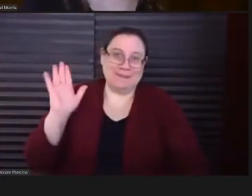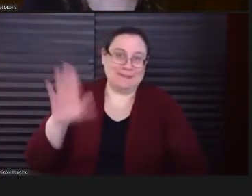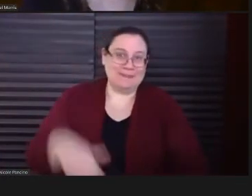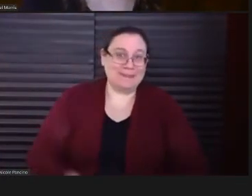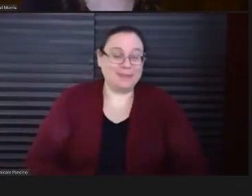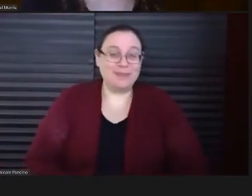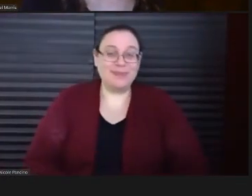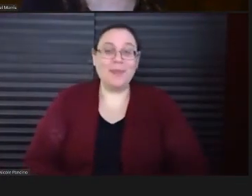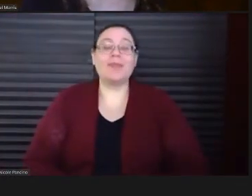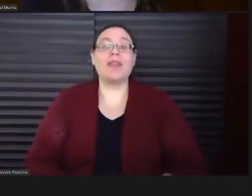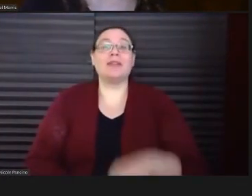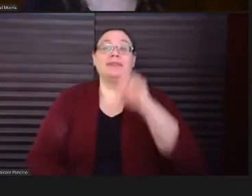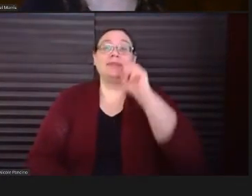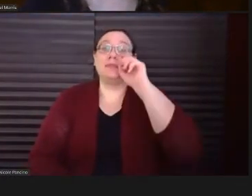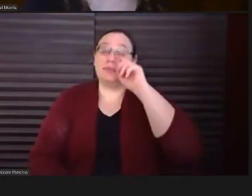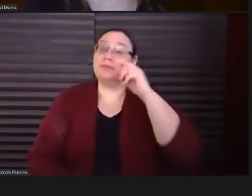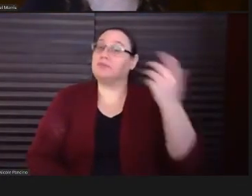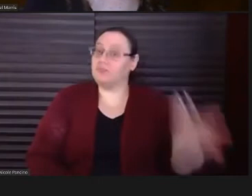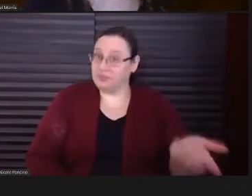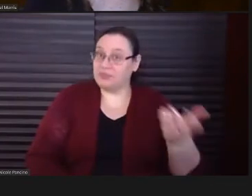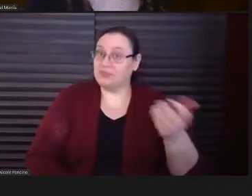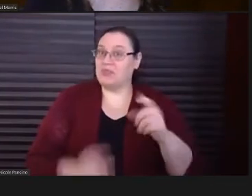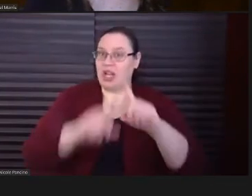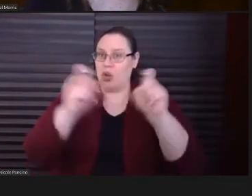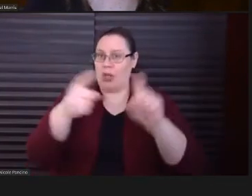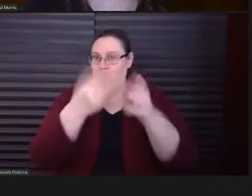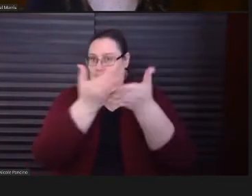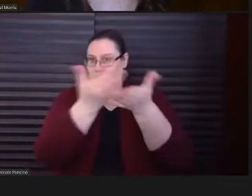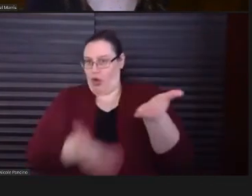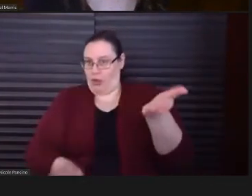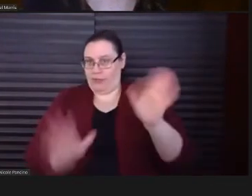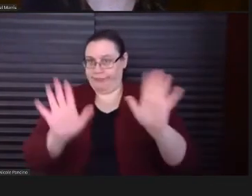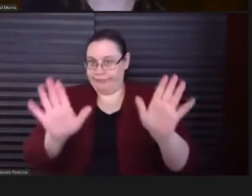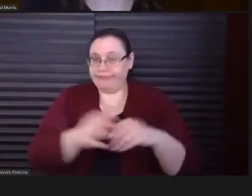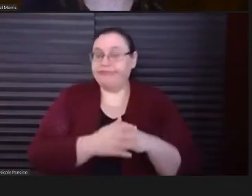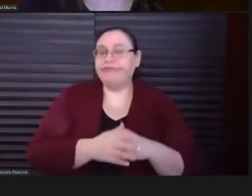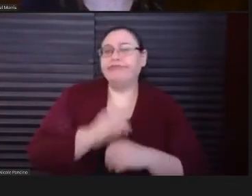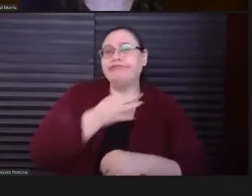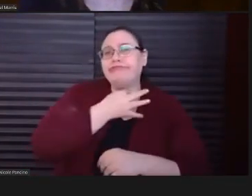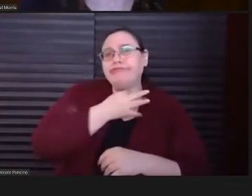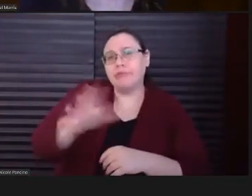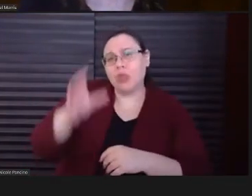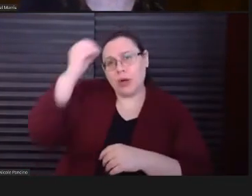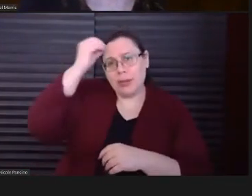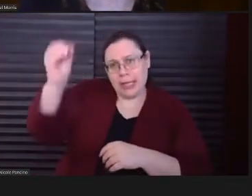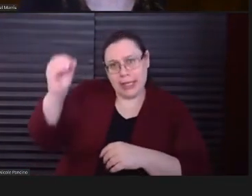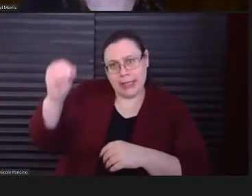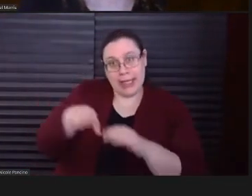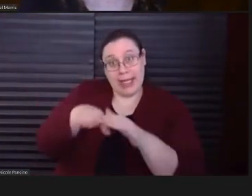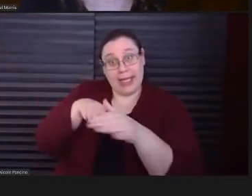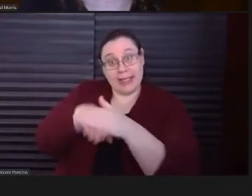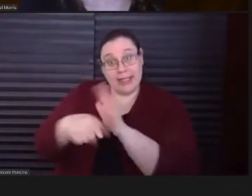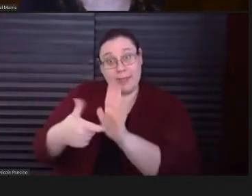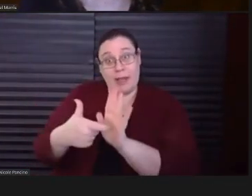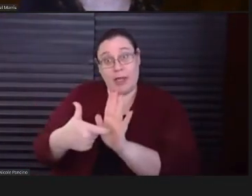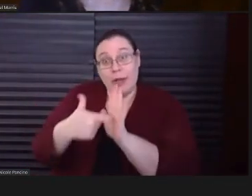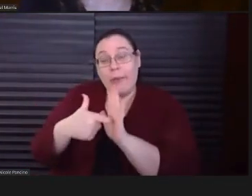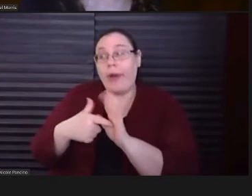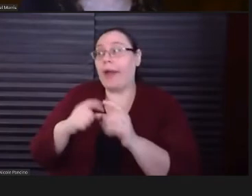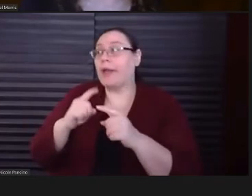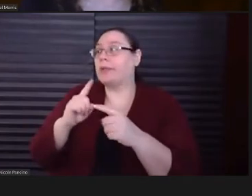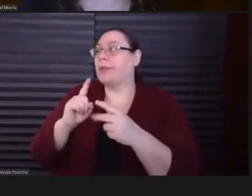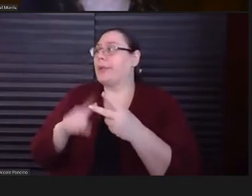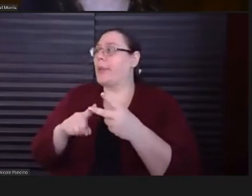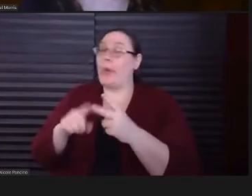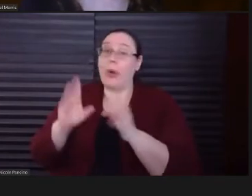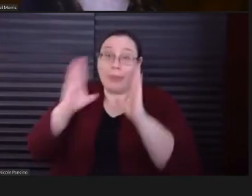So this leads to a question for everyone. In your opinion, do accessibility requirements or paying attention to